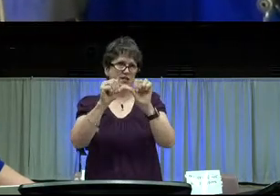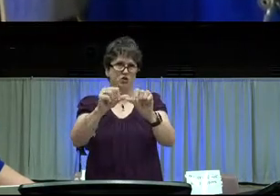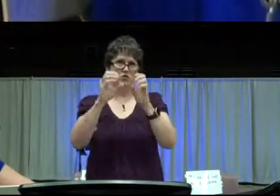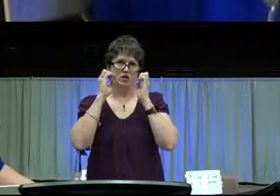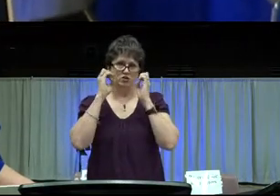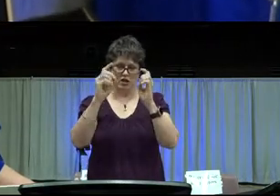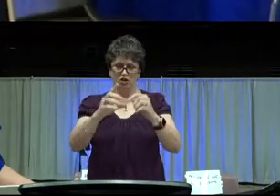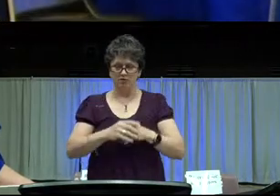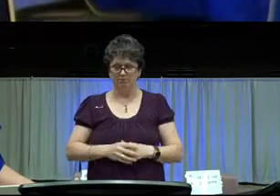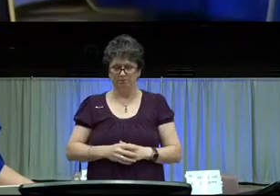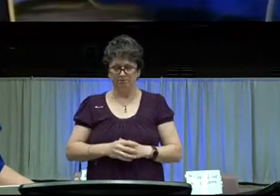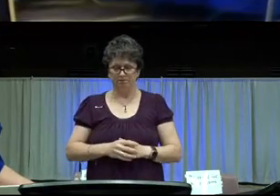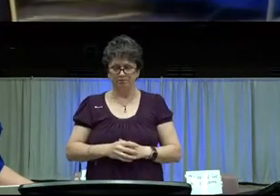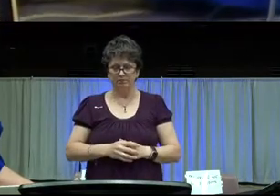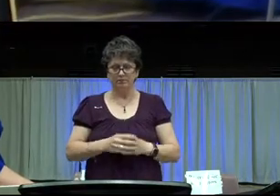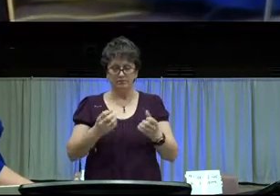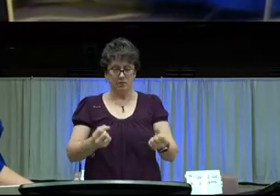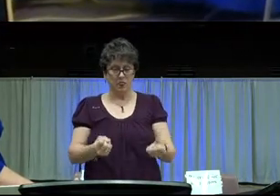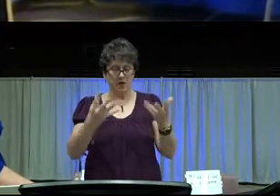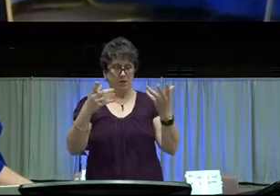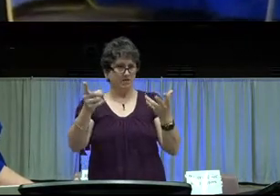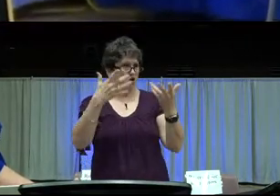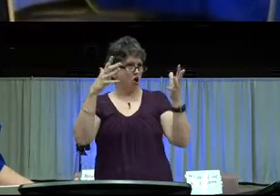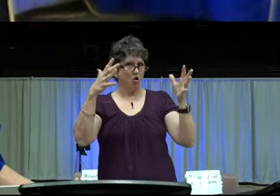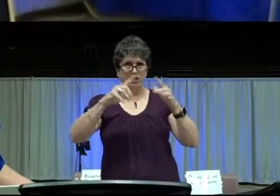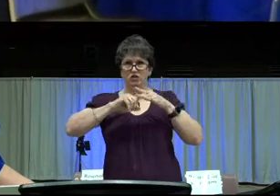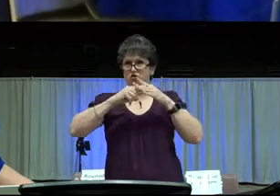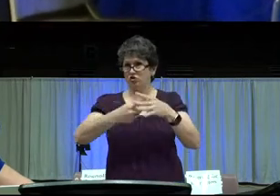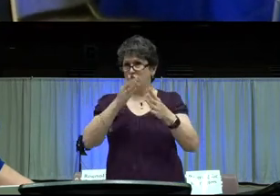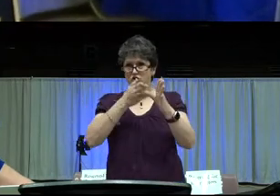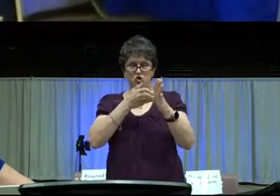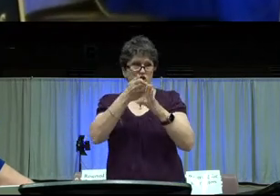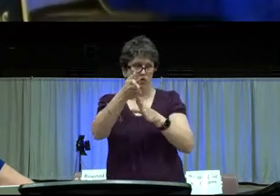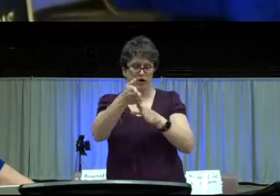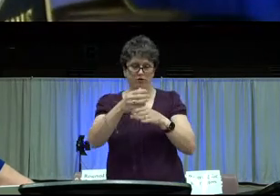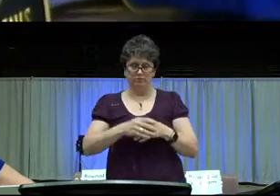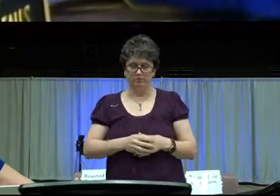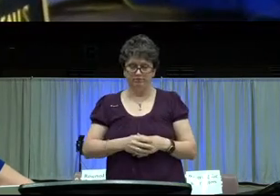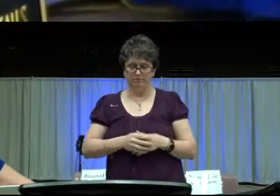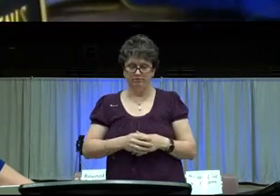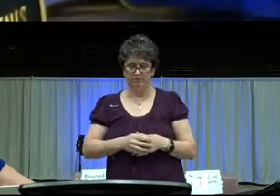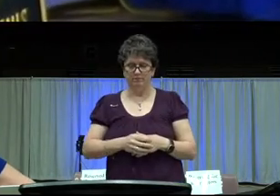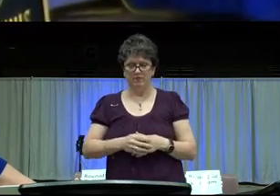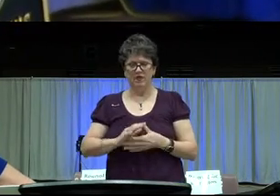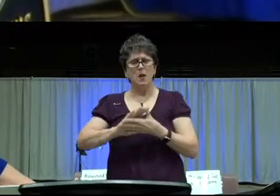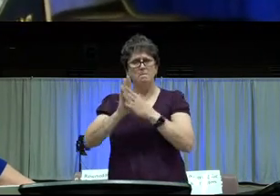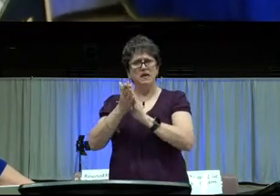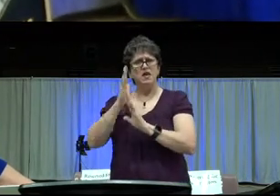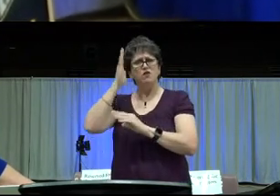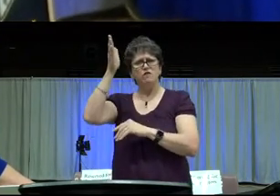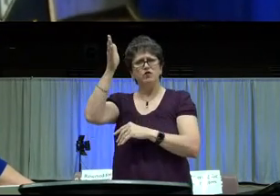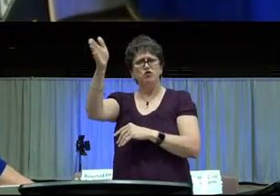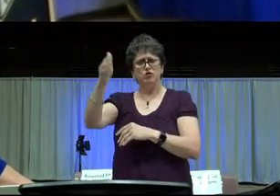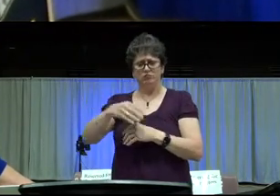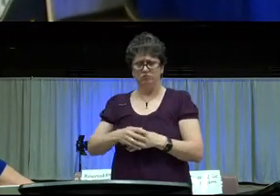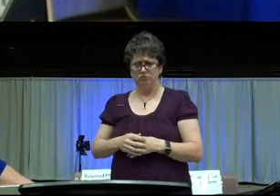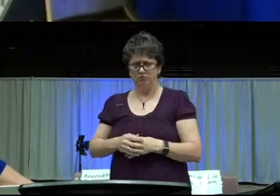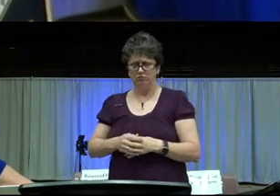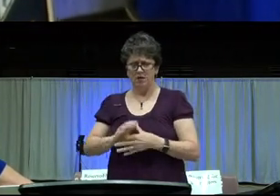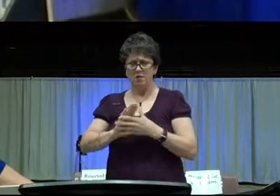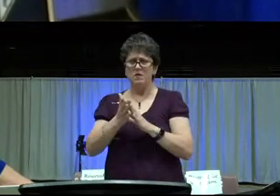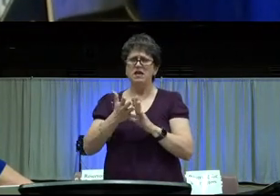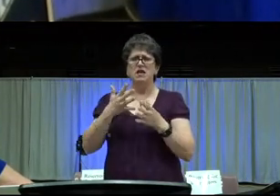continuing their education. And many of you have already started your career. Be the future.